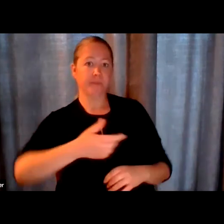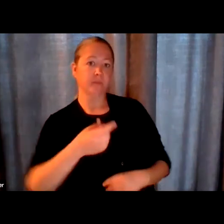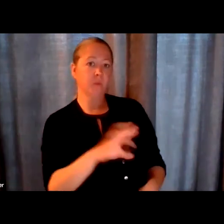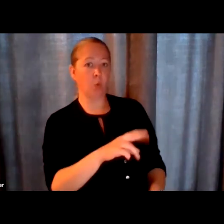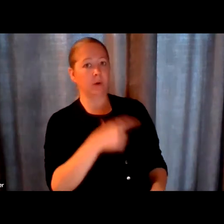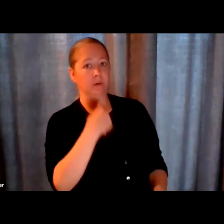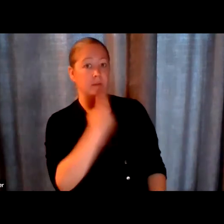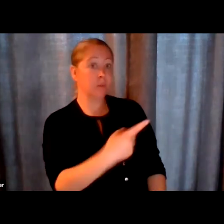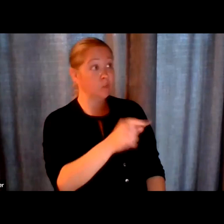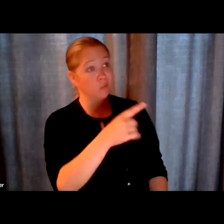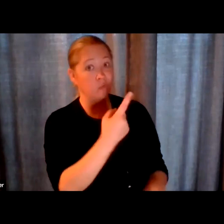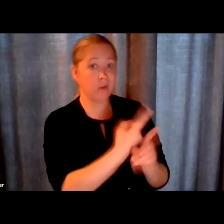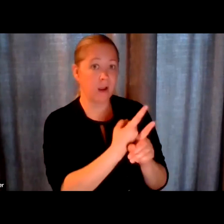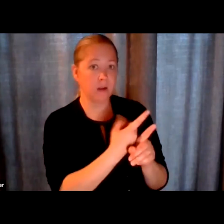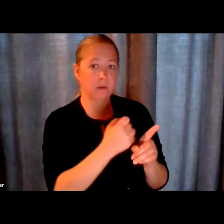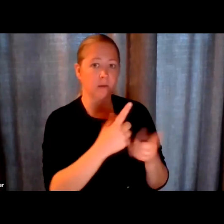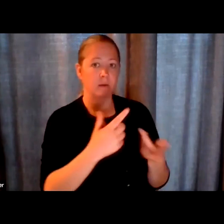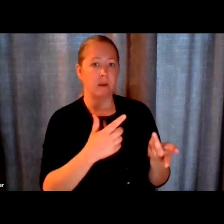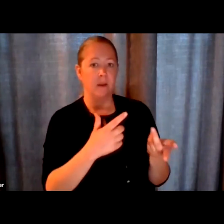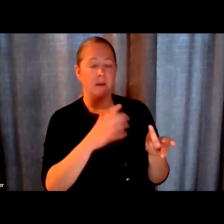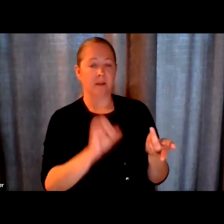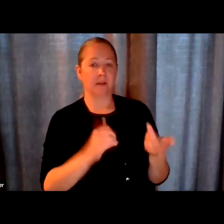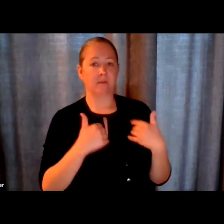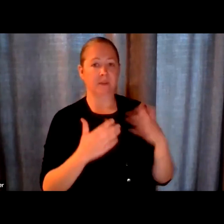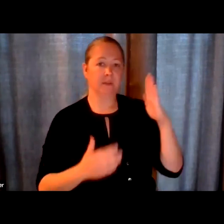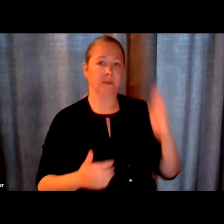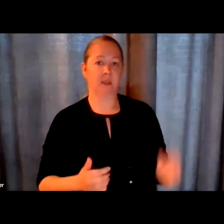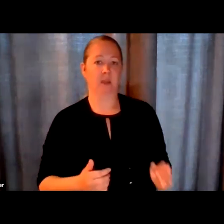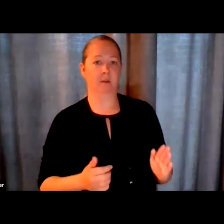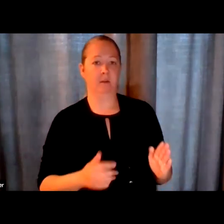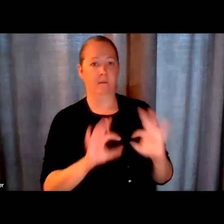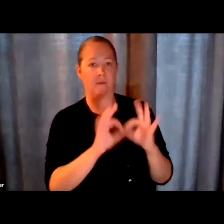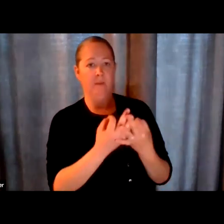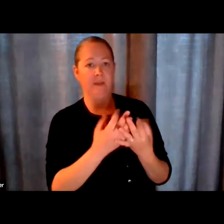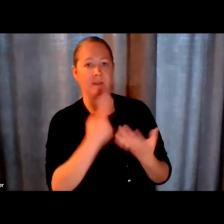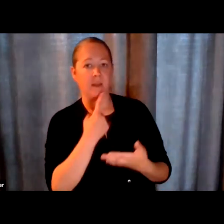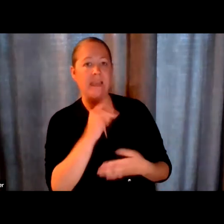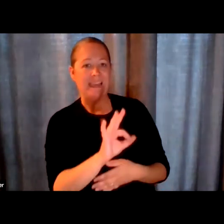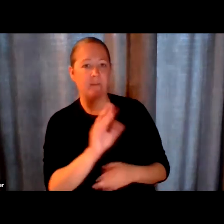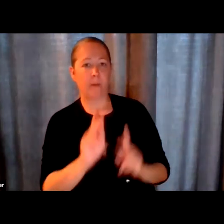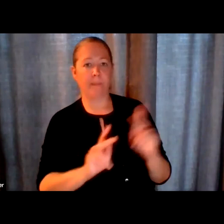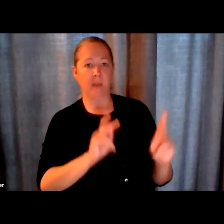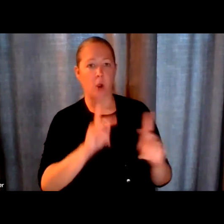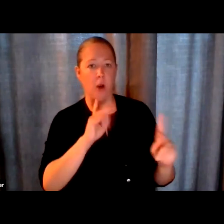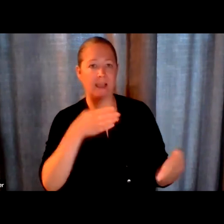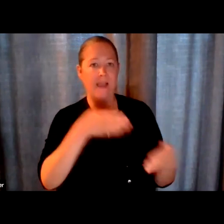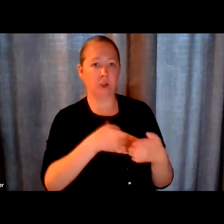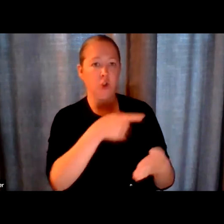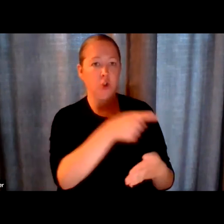like there's this ethos within that side of our family that says that if people are against you, it means you're doing the right